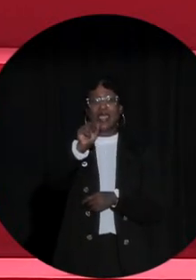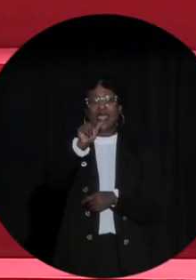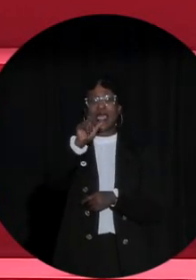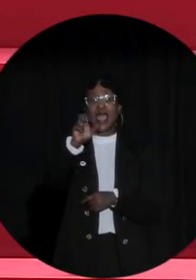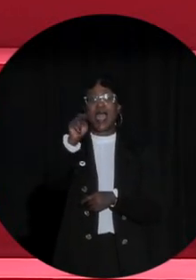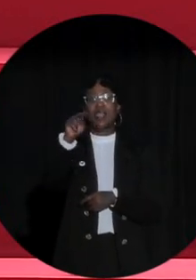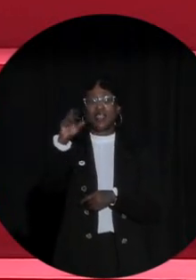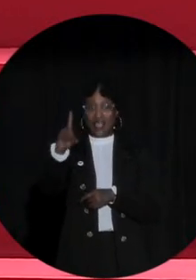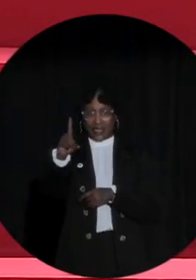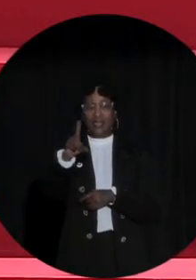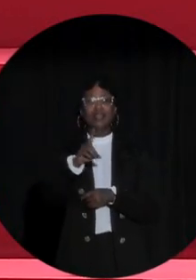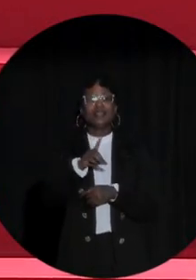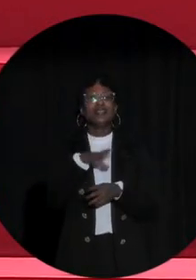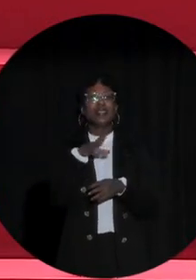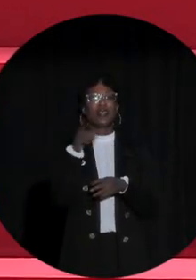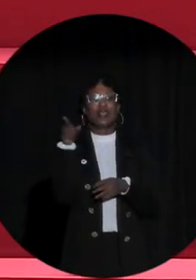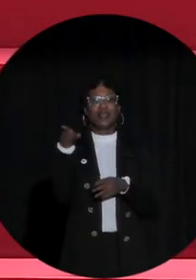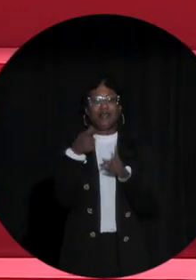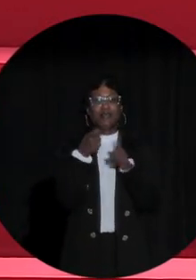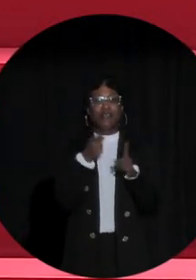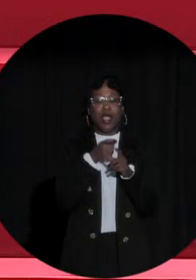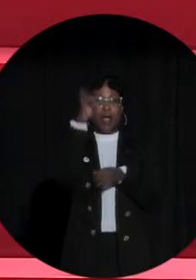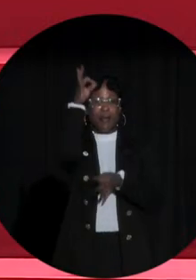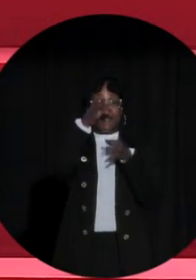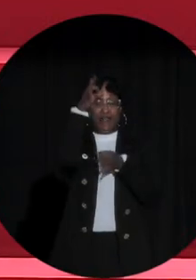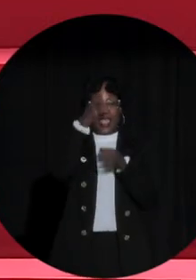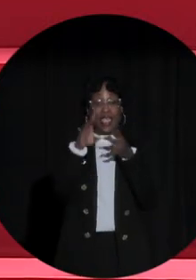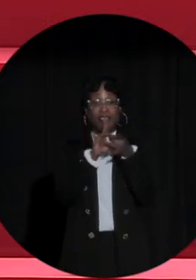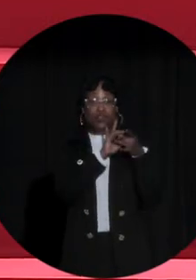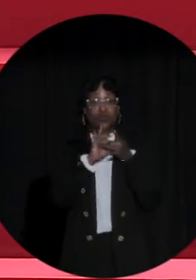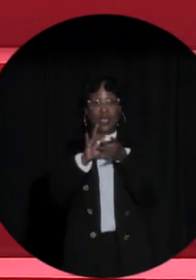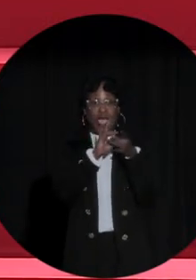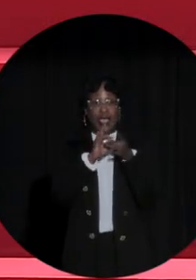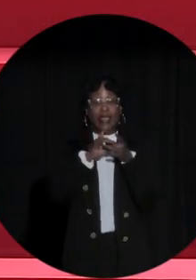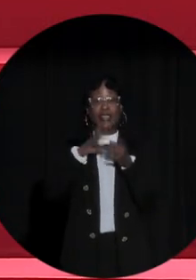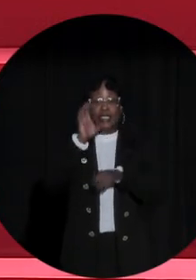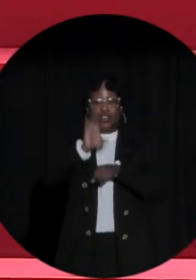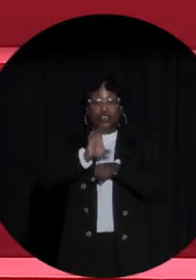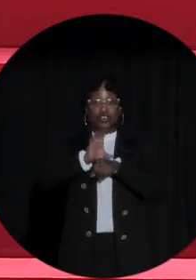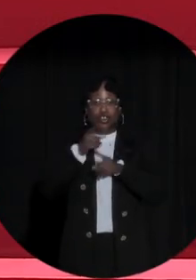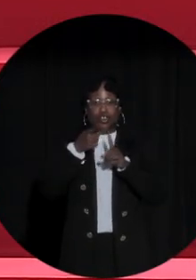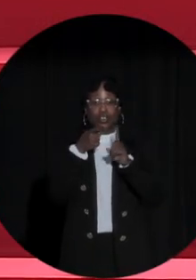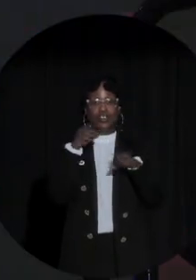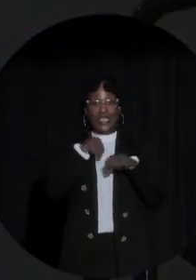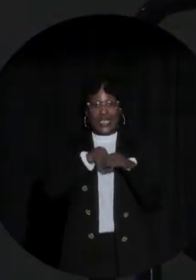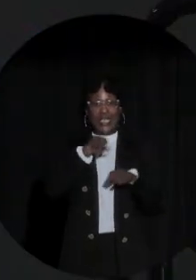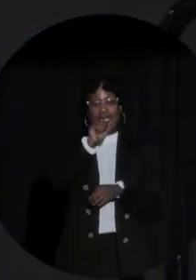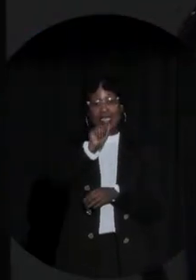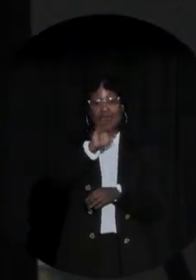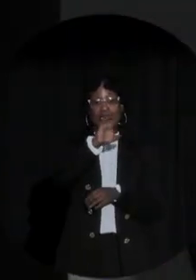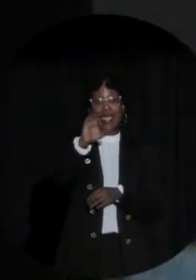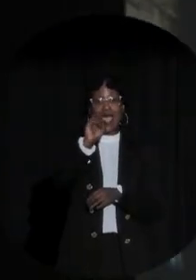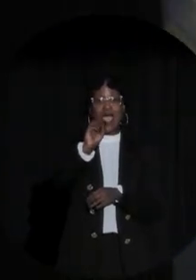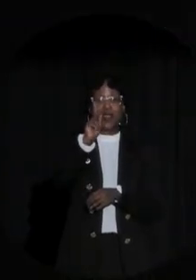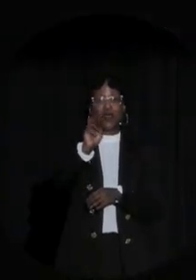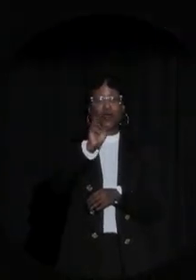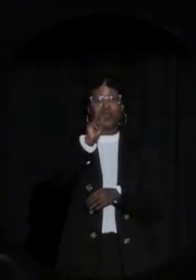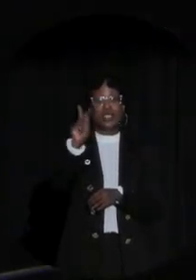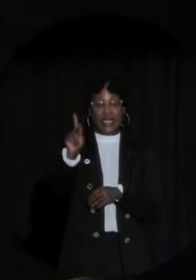Church located in Accokeek, Maryland. She will now deliver a prayer of inspiration.